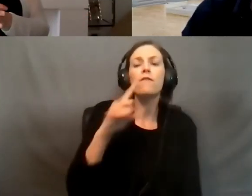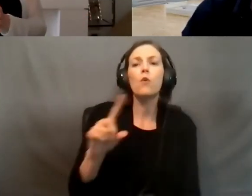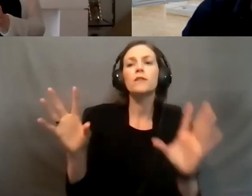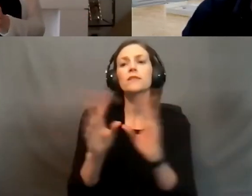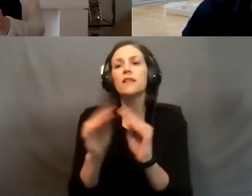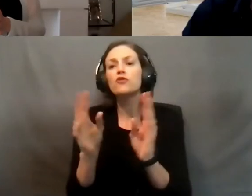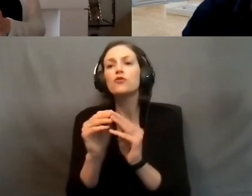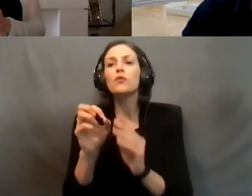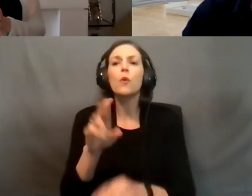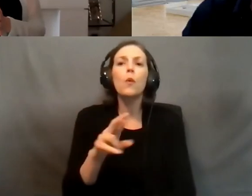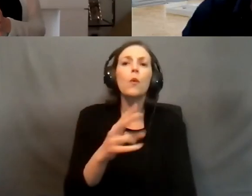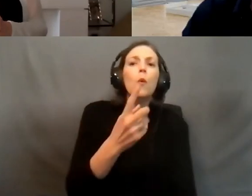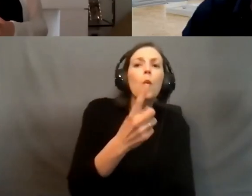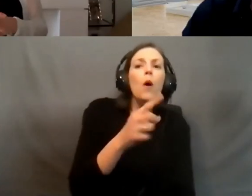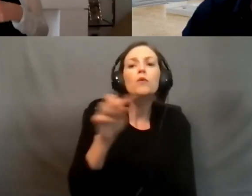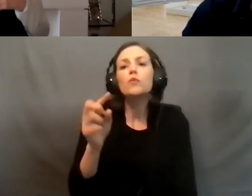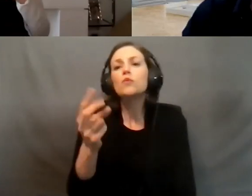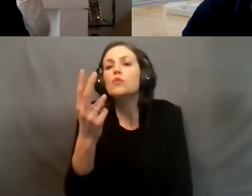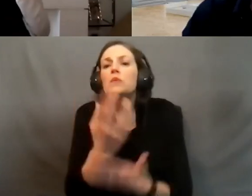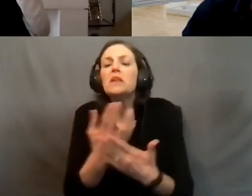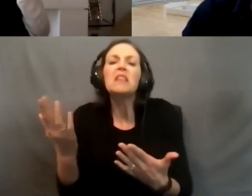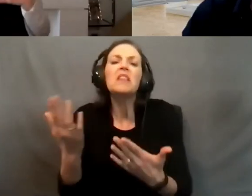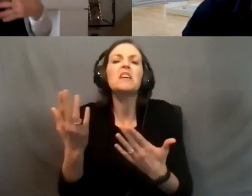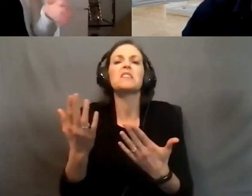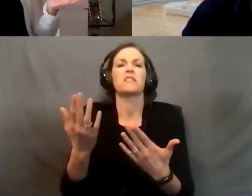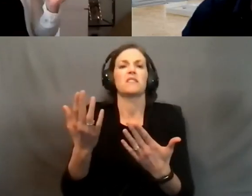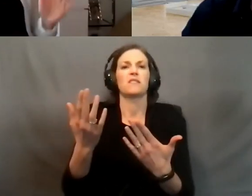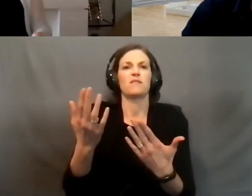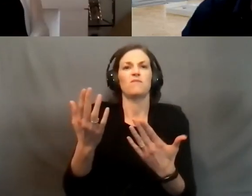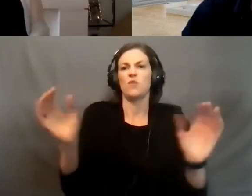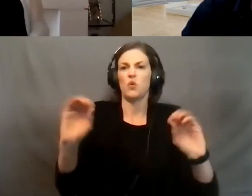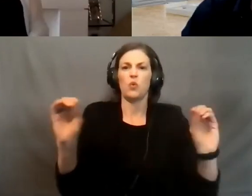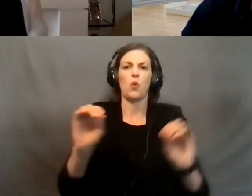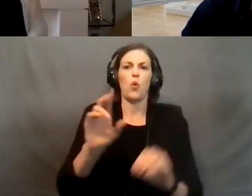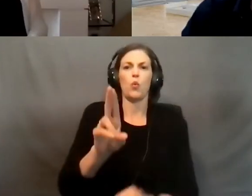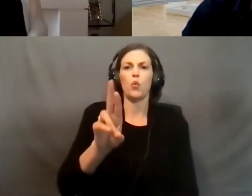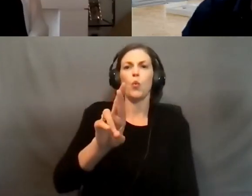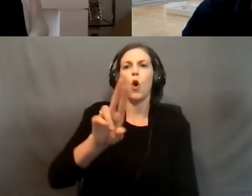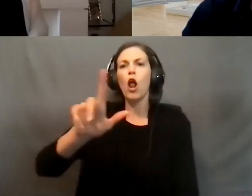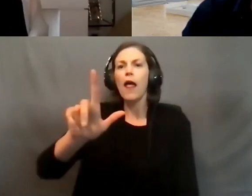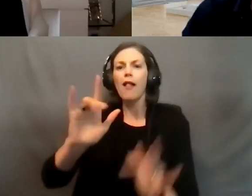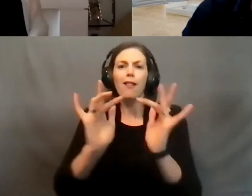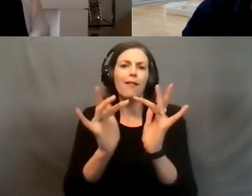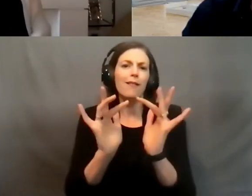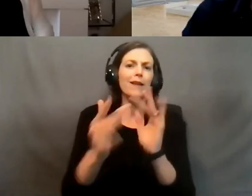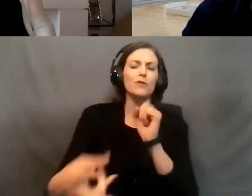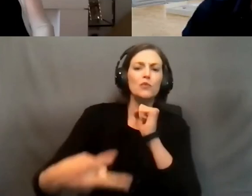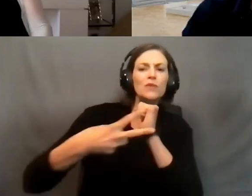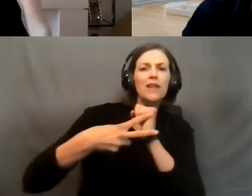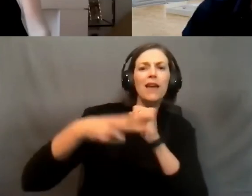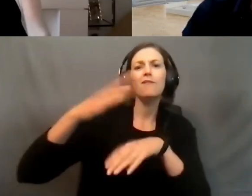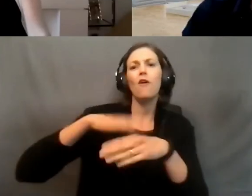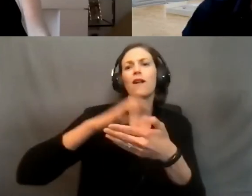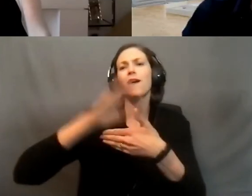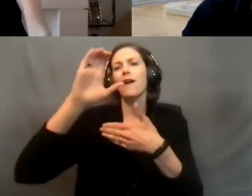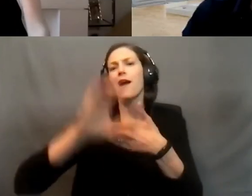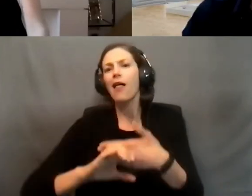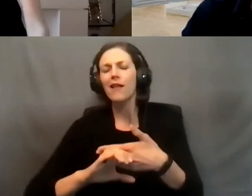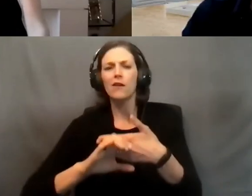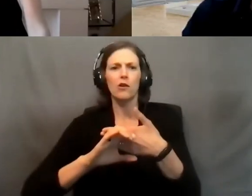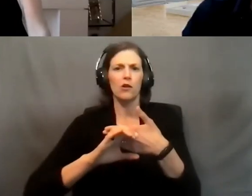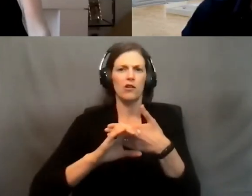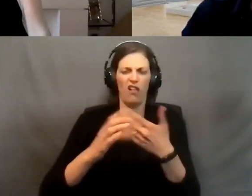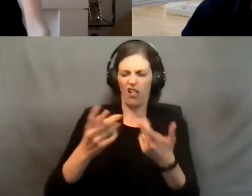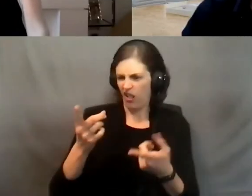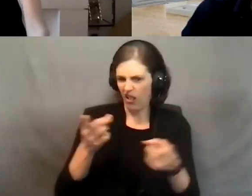things that you want to hear. You will have no URLs that you have to save in your calendar and wonder about